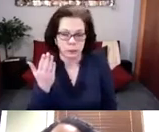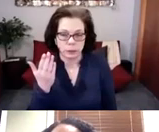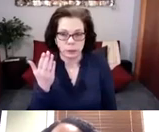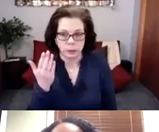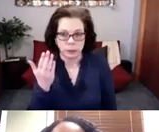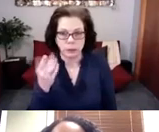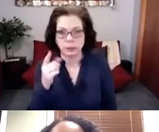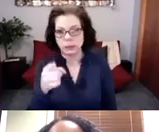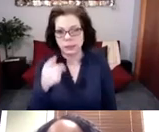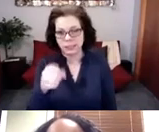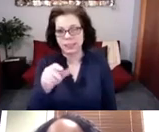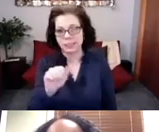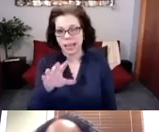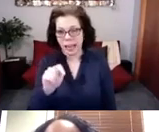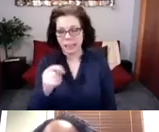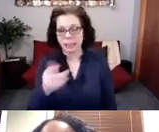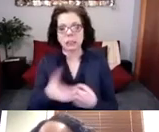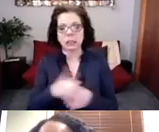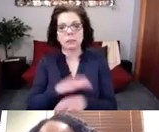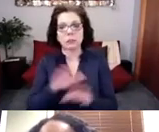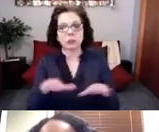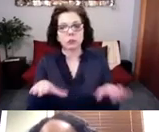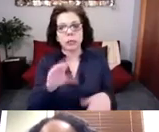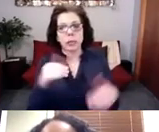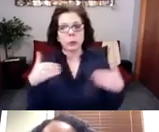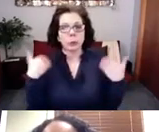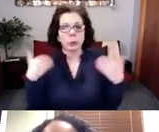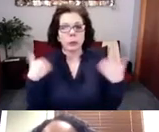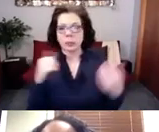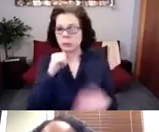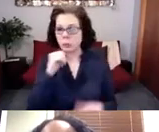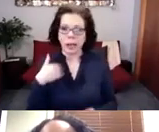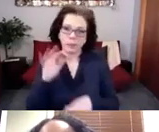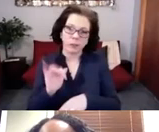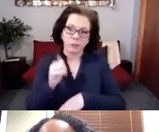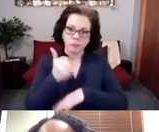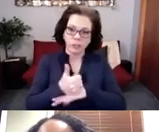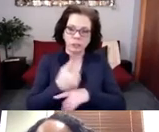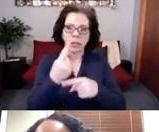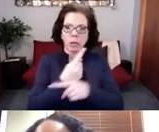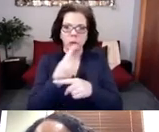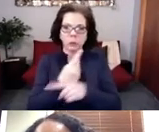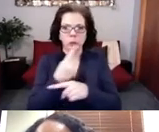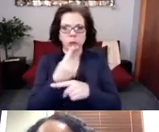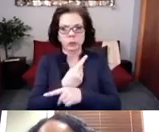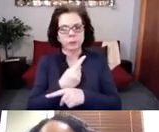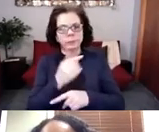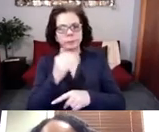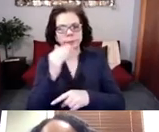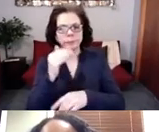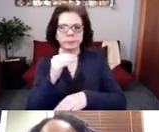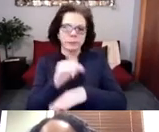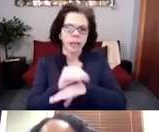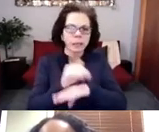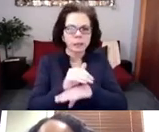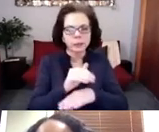act, the McKinney-Vento Act, covers children and youth who don't have a fixed, adequate, and regular nighttime residence. This